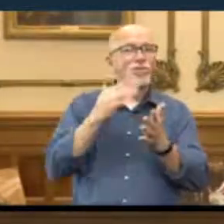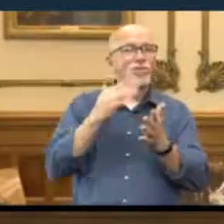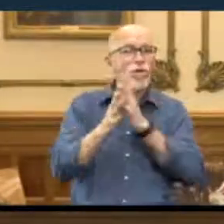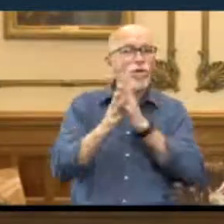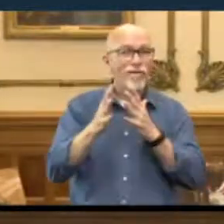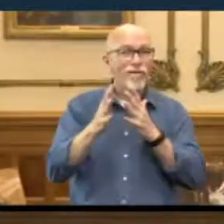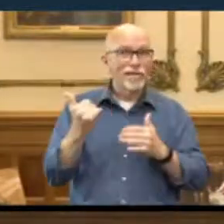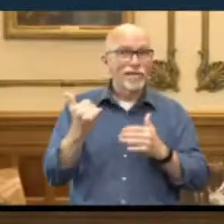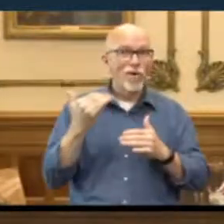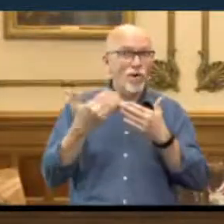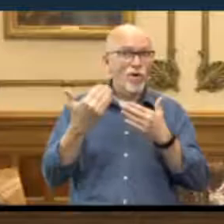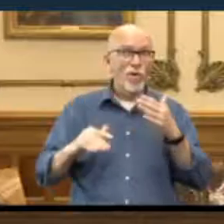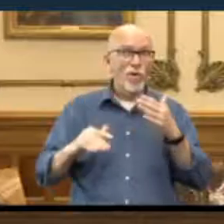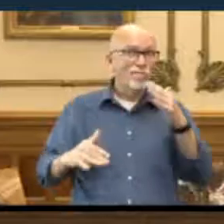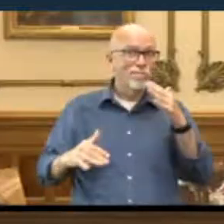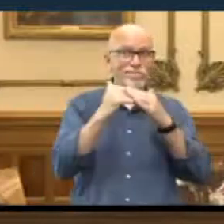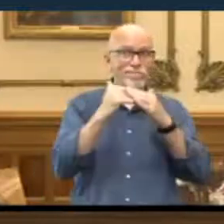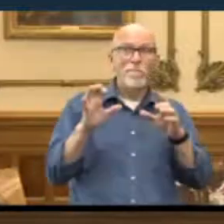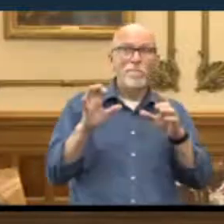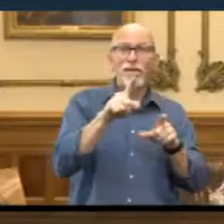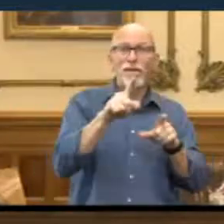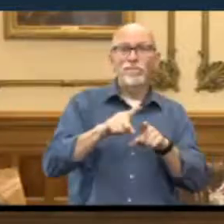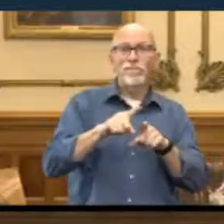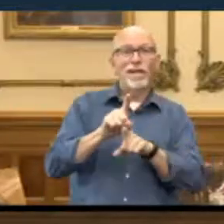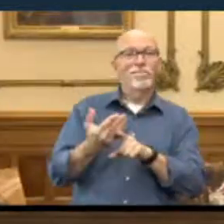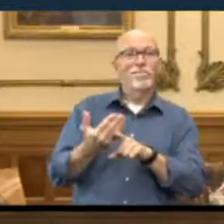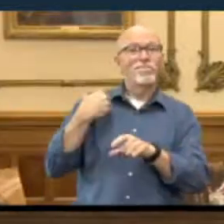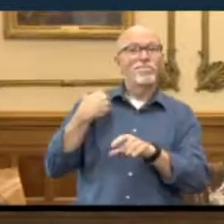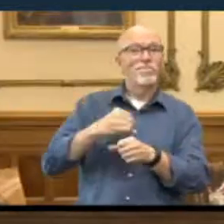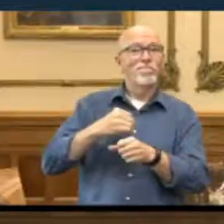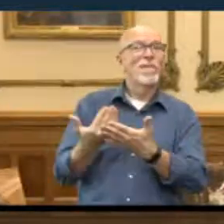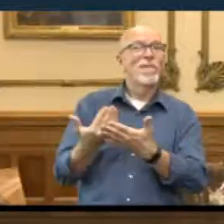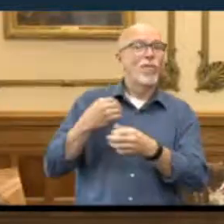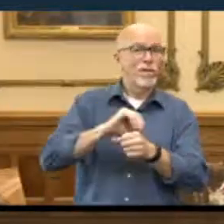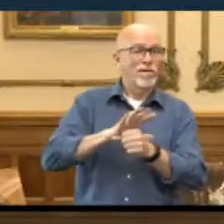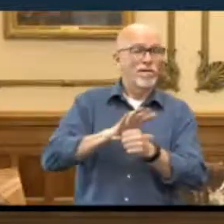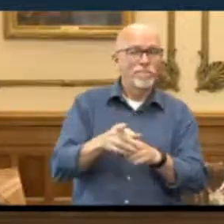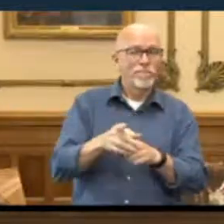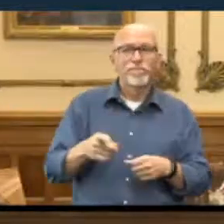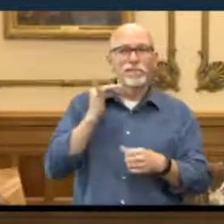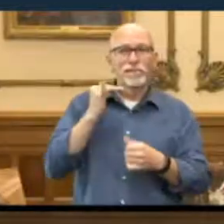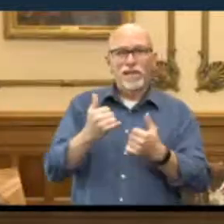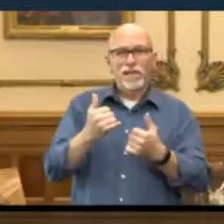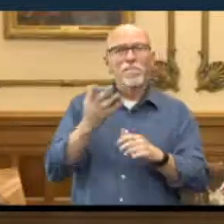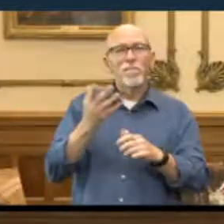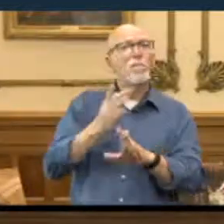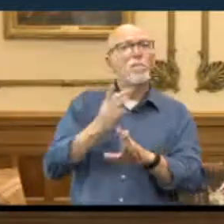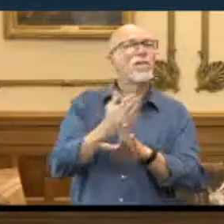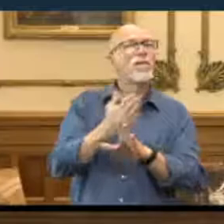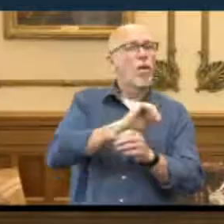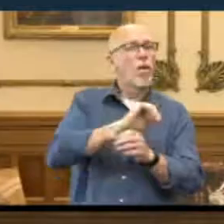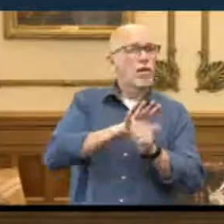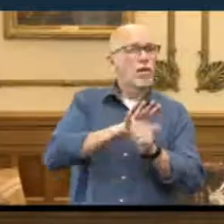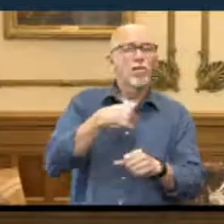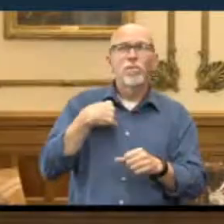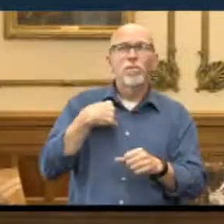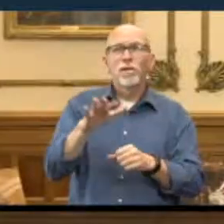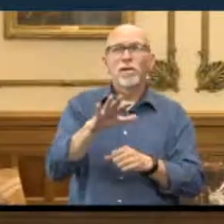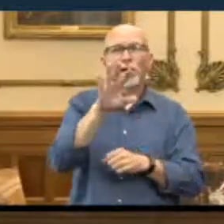rebounding to near pre-pandemic levels. I haven't been on a while, but I think the charts that I was showing before, we were in the neighborhood